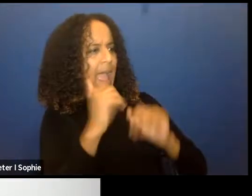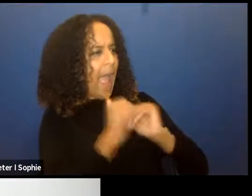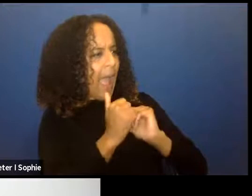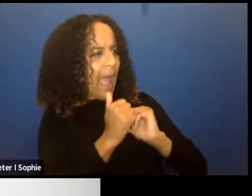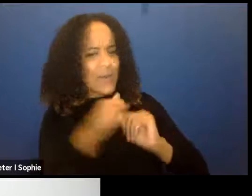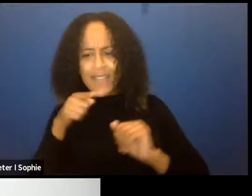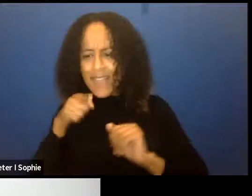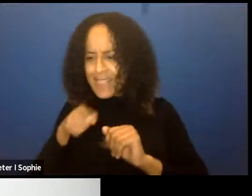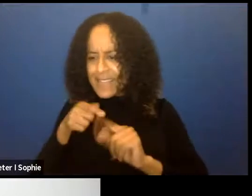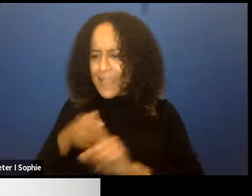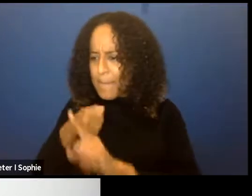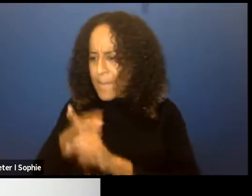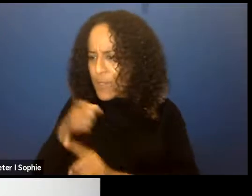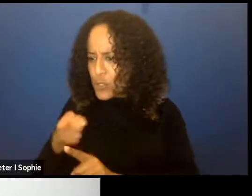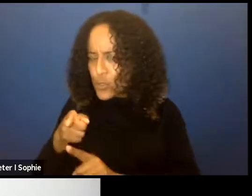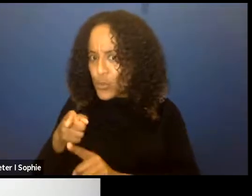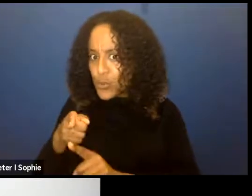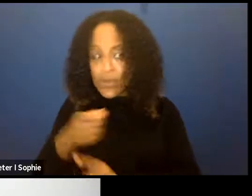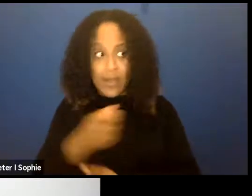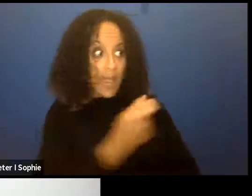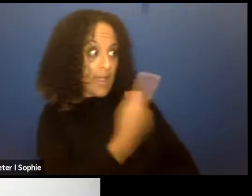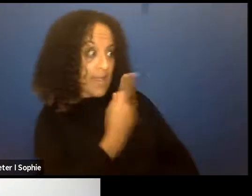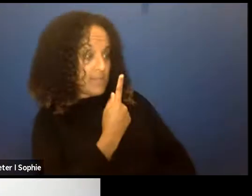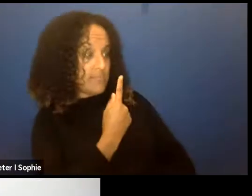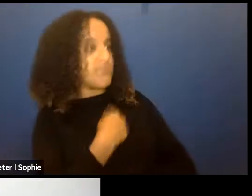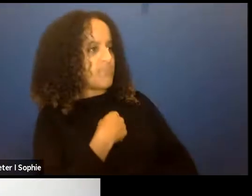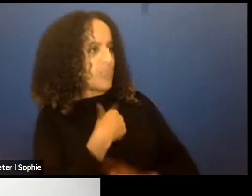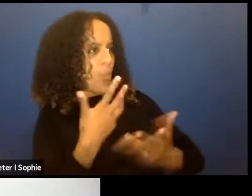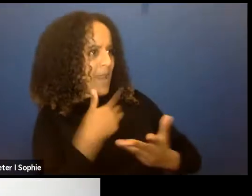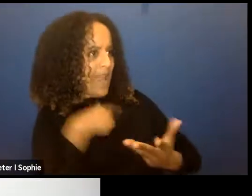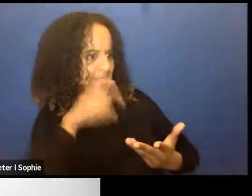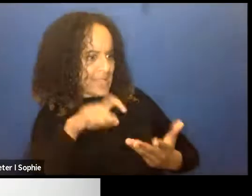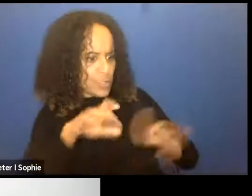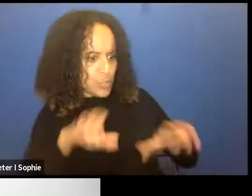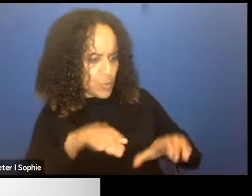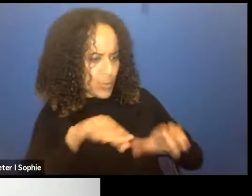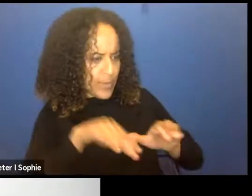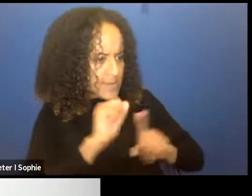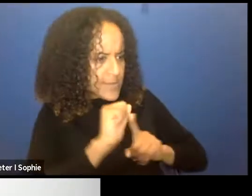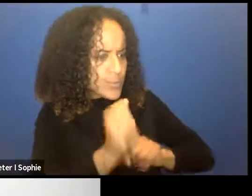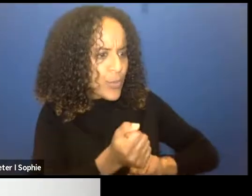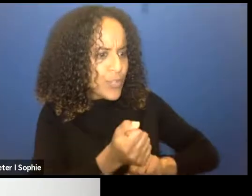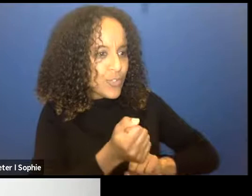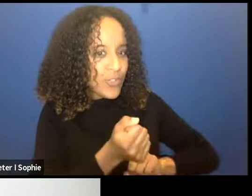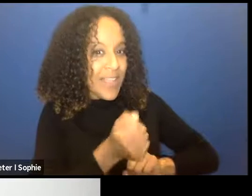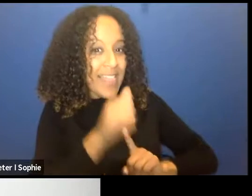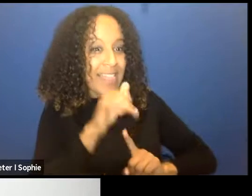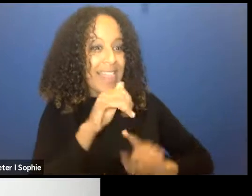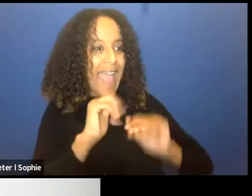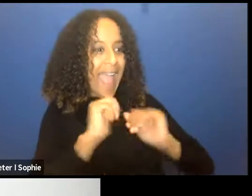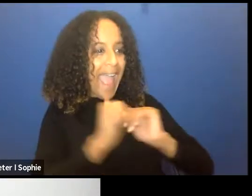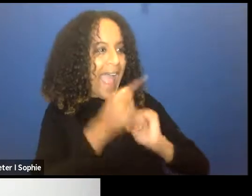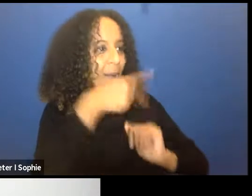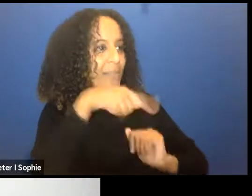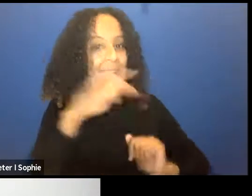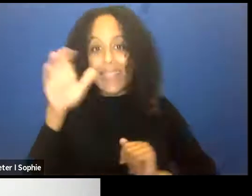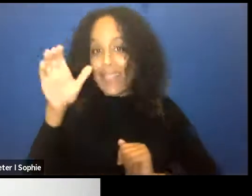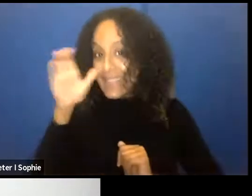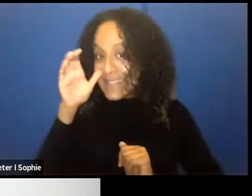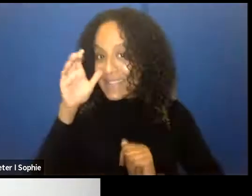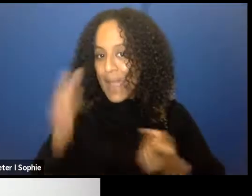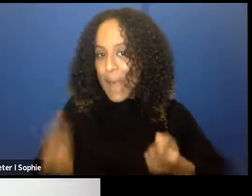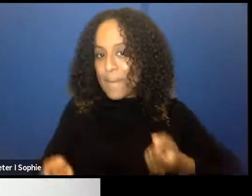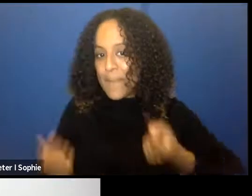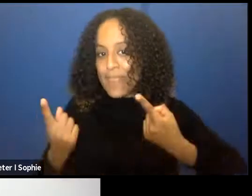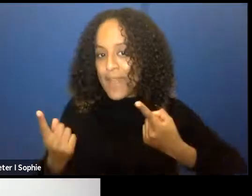What do you need from me to do in this situation? Or what can I, and like just had a listening, empathetic